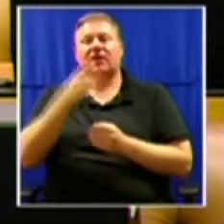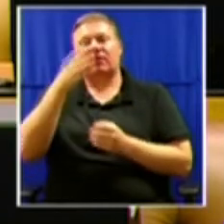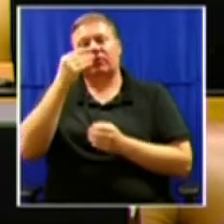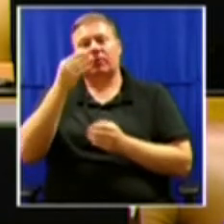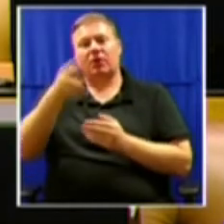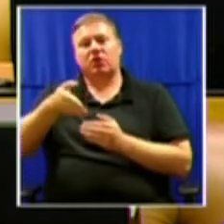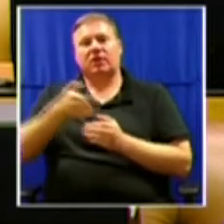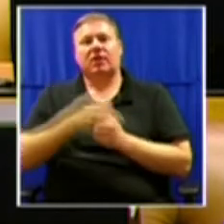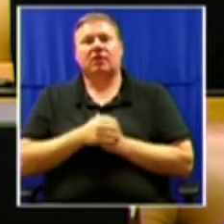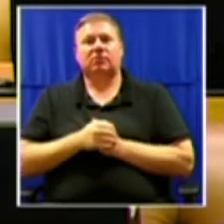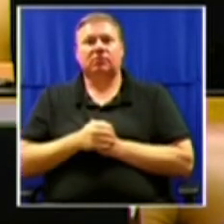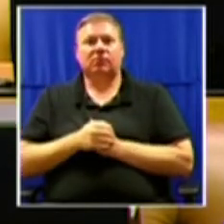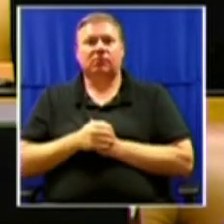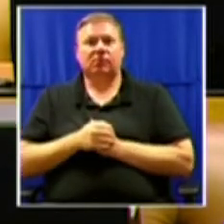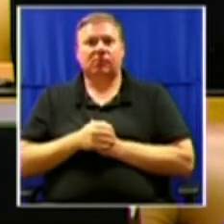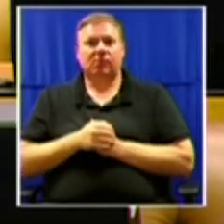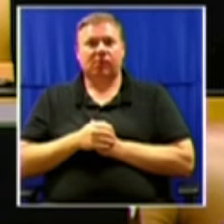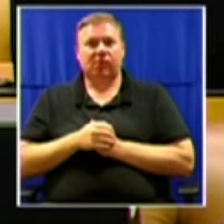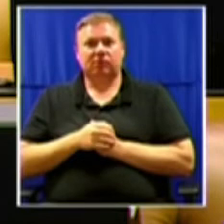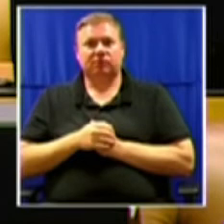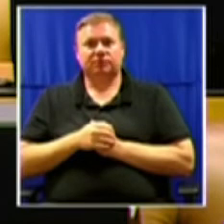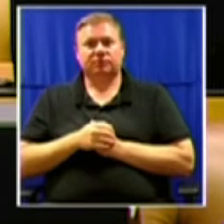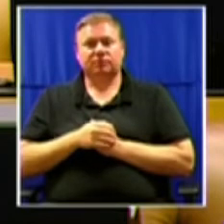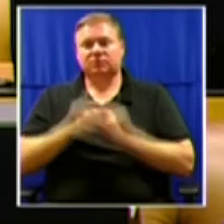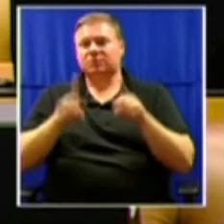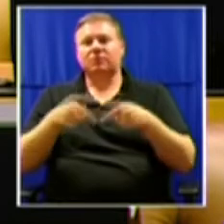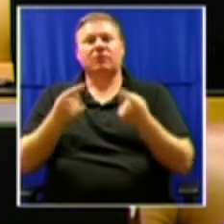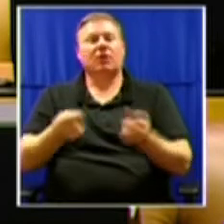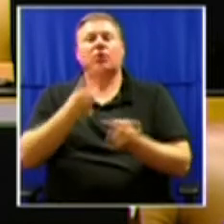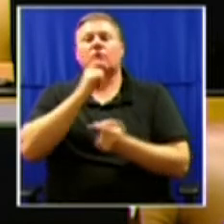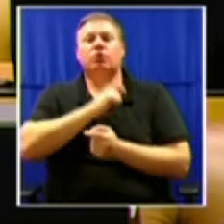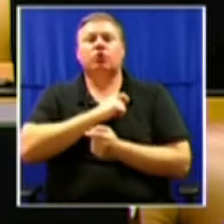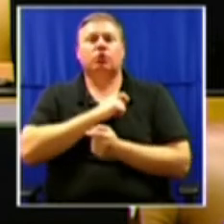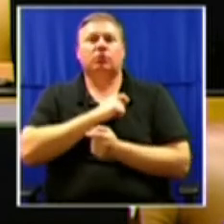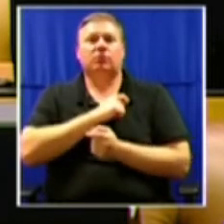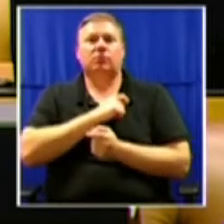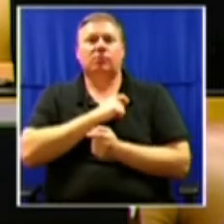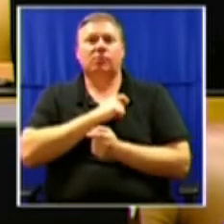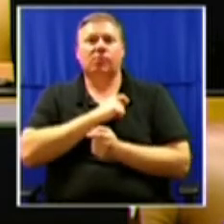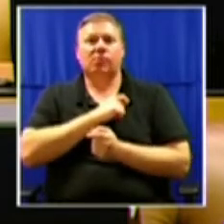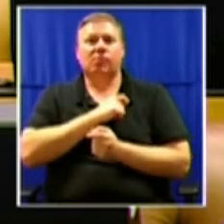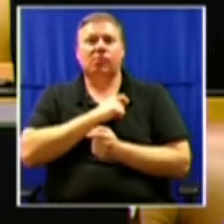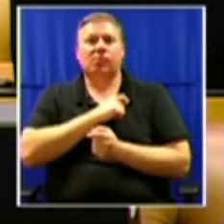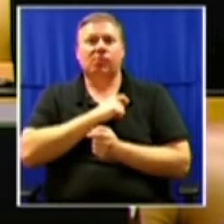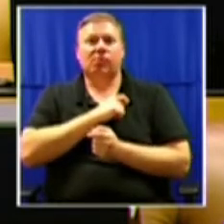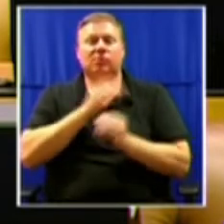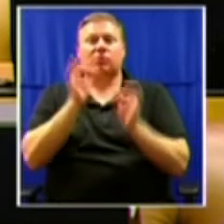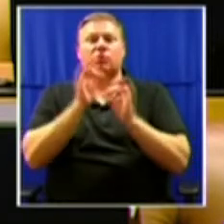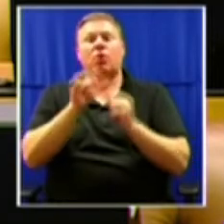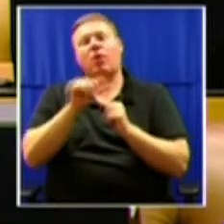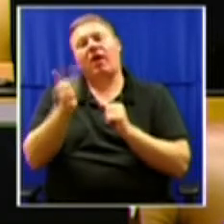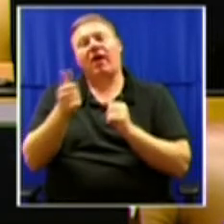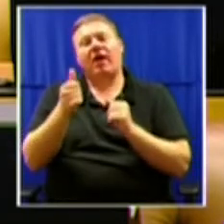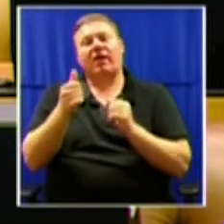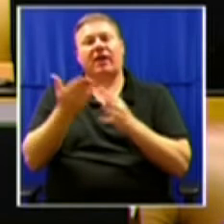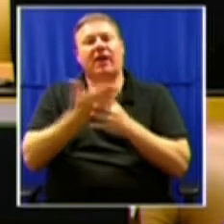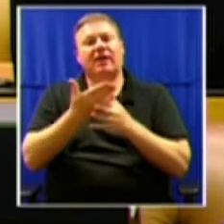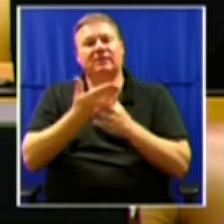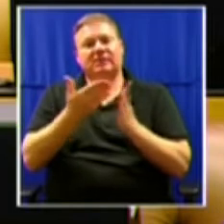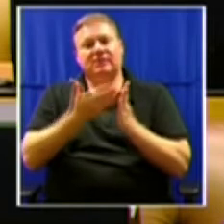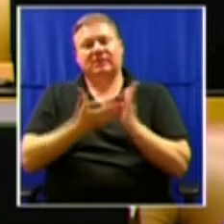here it is. So it cannot then be true to say there are no other cases besides